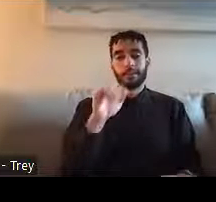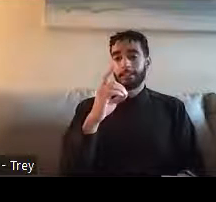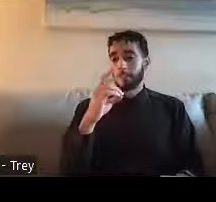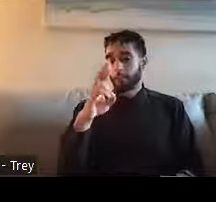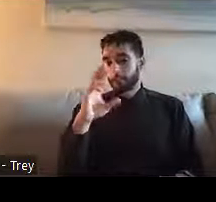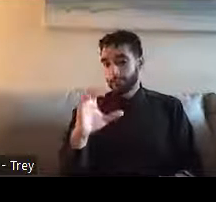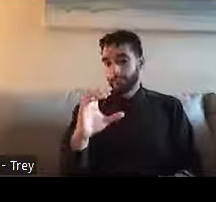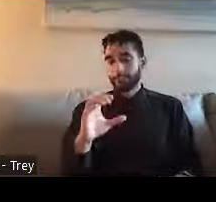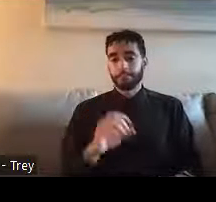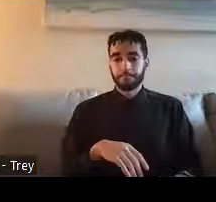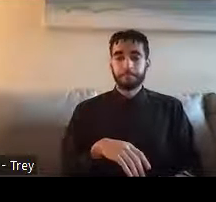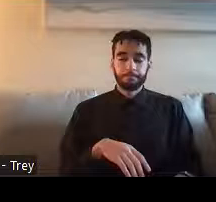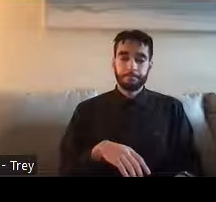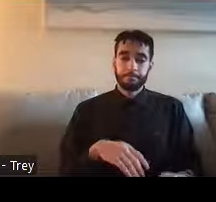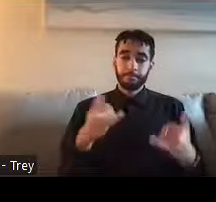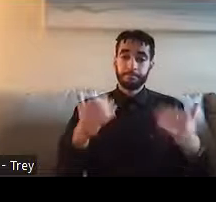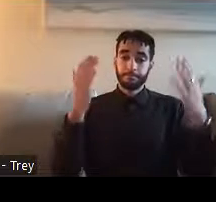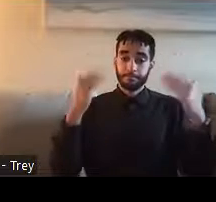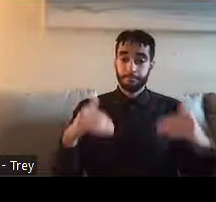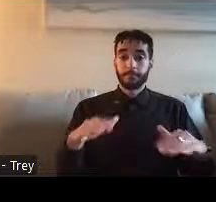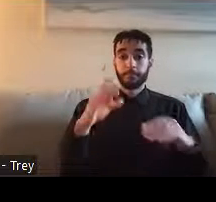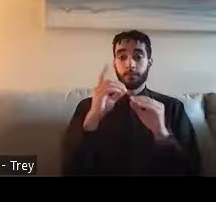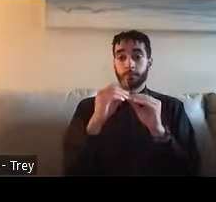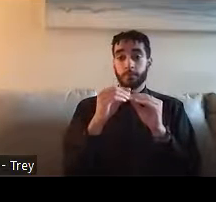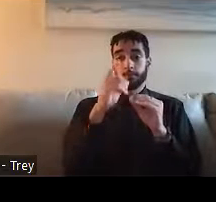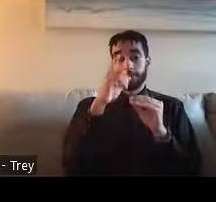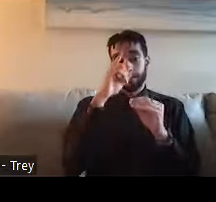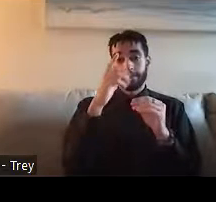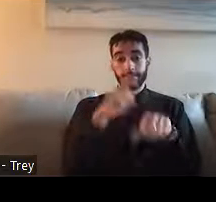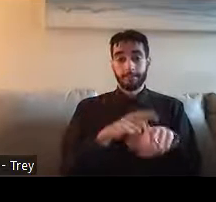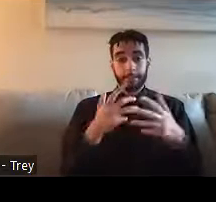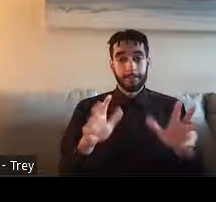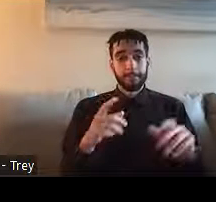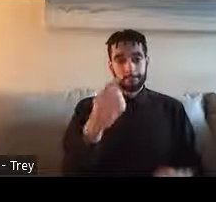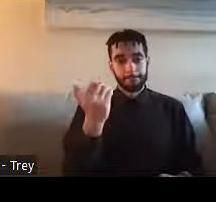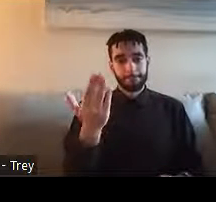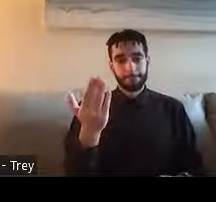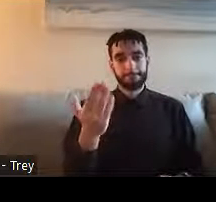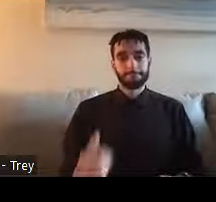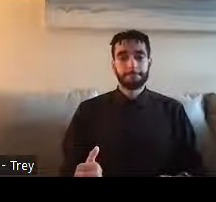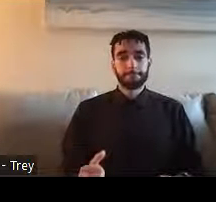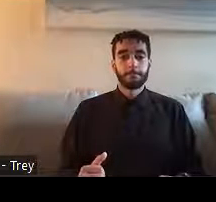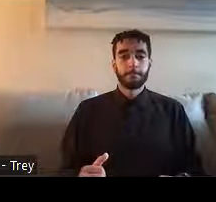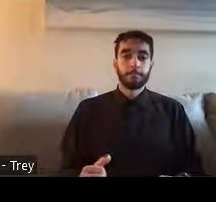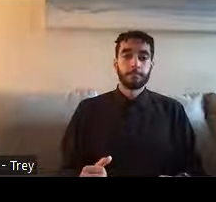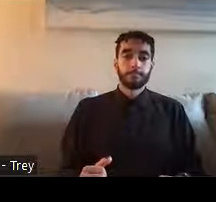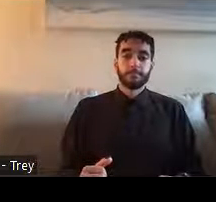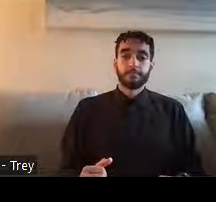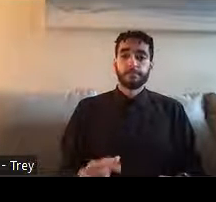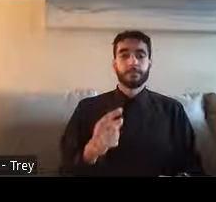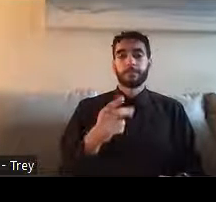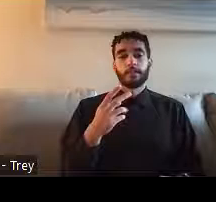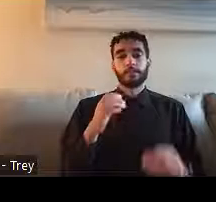think there's one more slide, and then our time is up. Yep, there it is. Oh, and this is just a little bit more